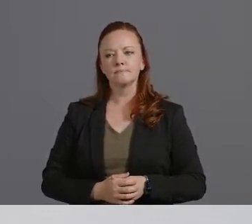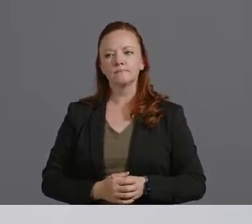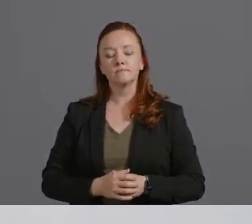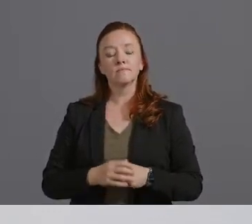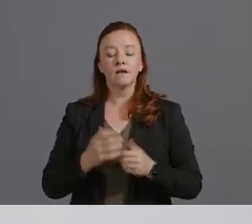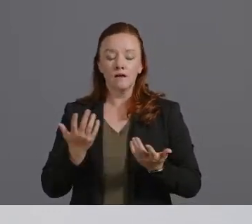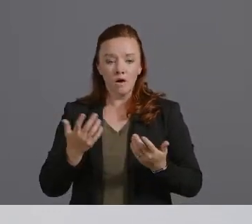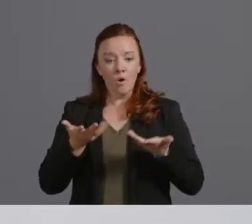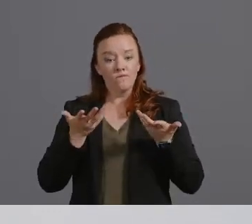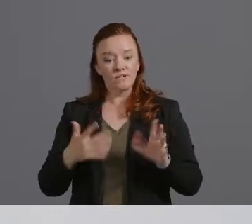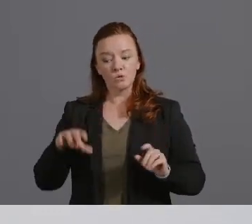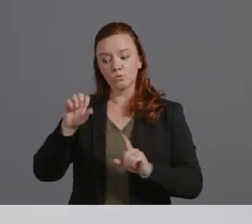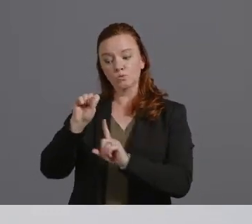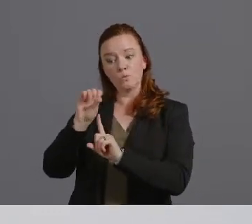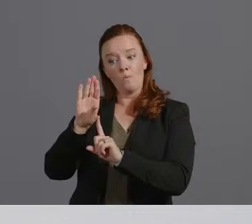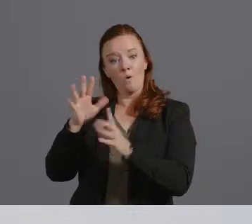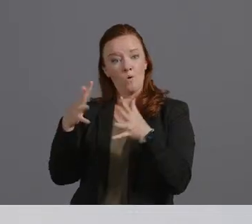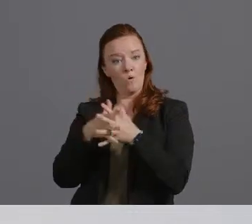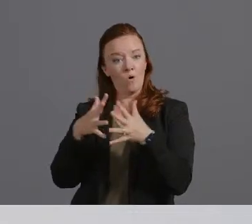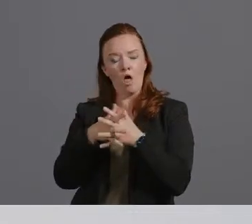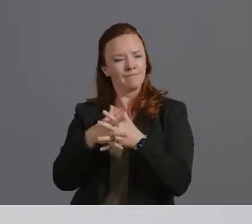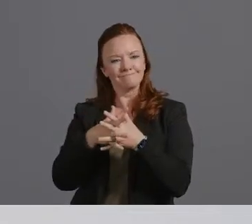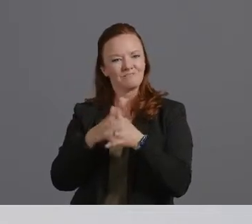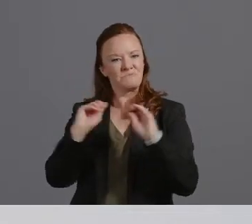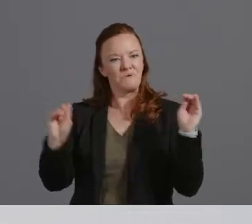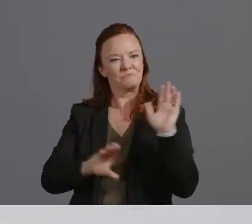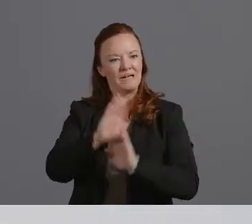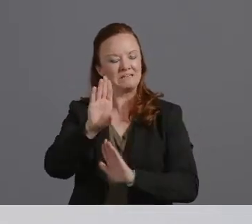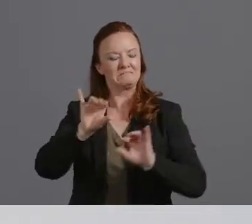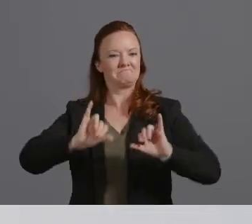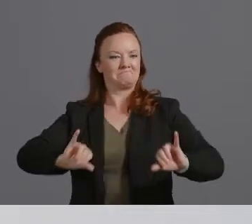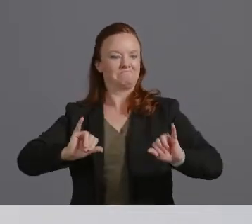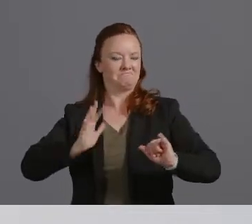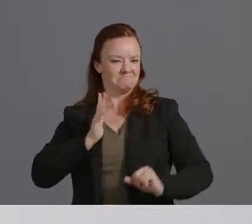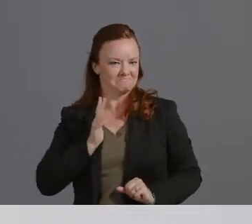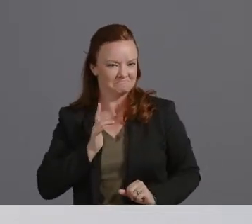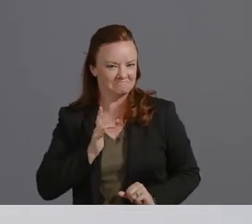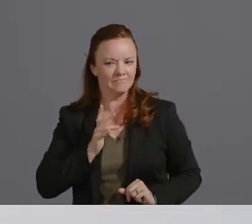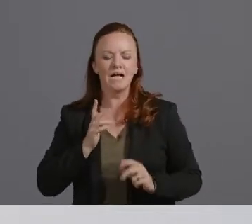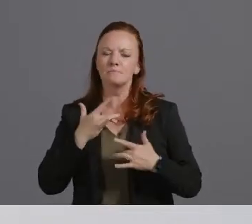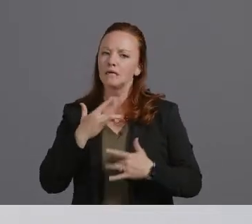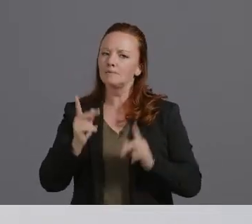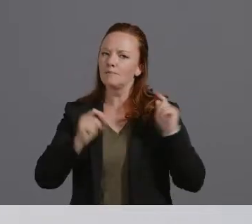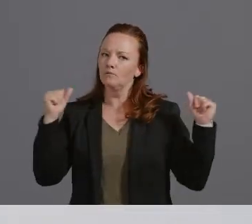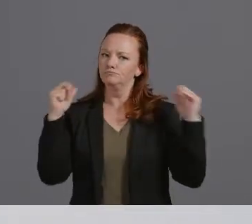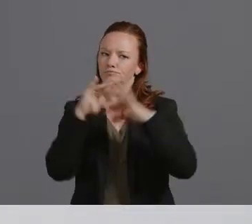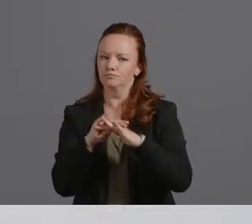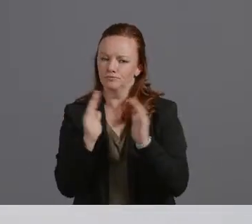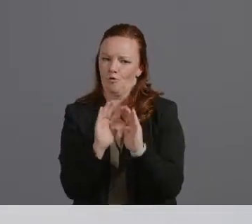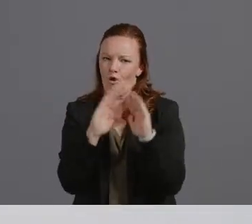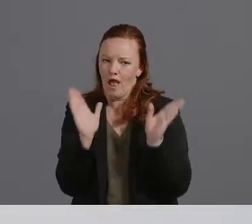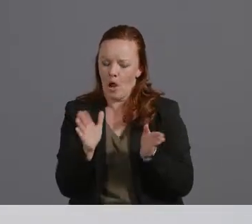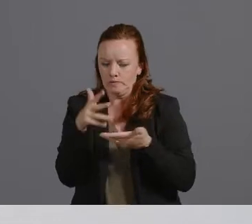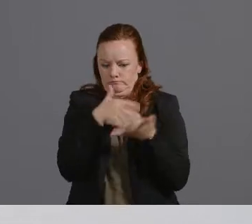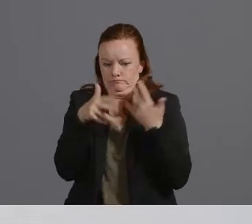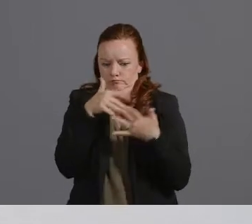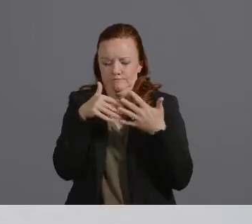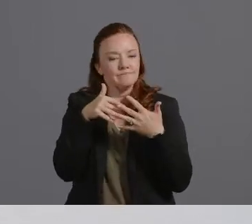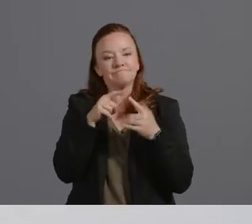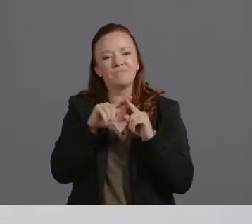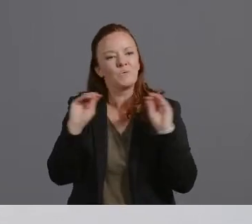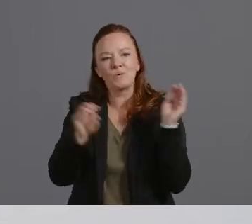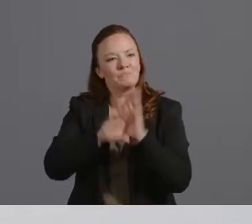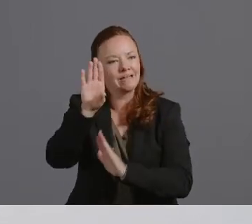Super Bowl, which was really great because we knew, that's usually a time people get together in those small household settings. And we've continued to